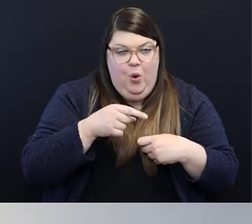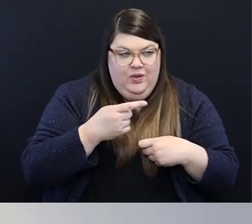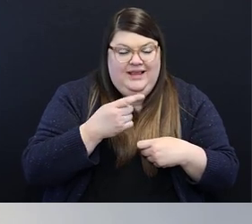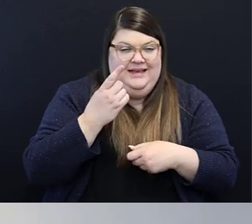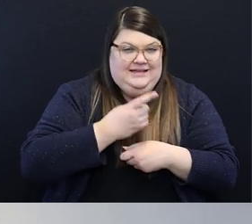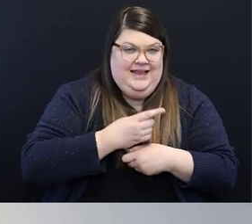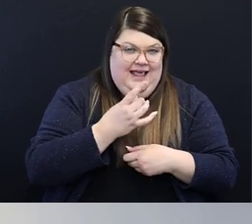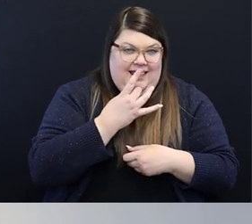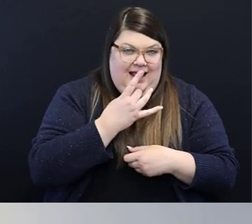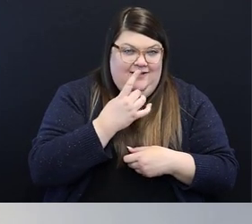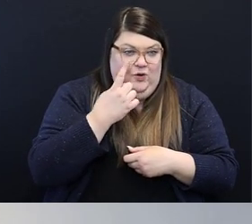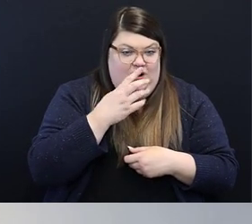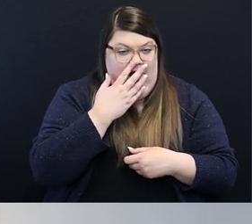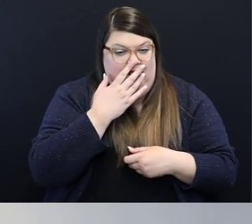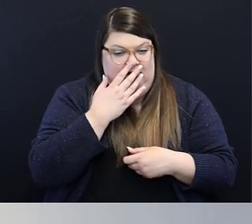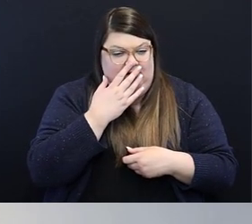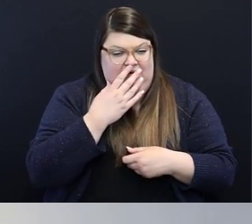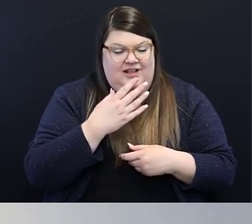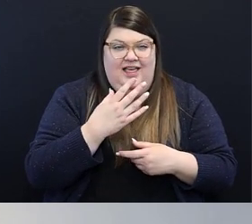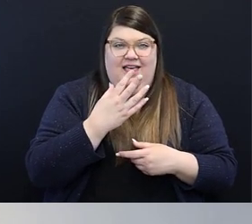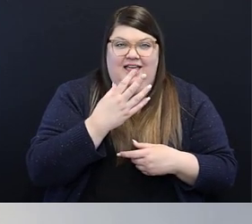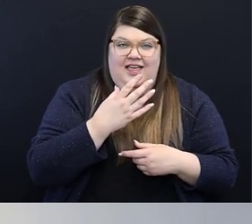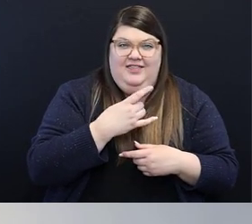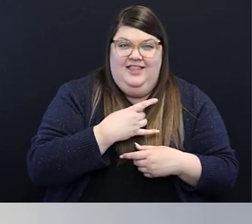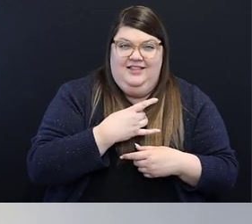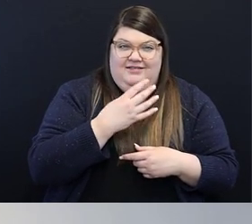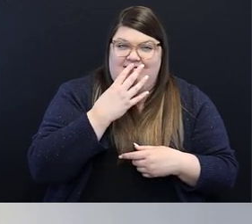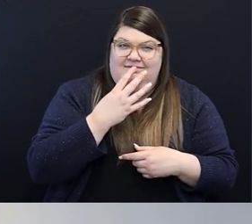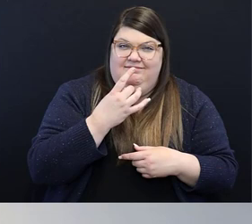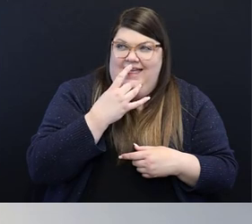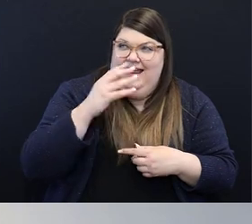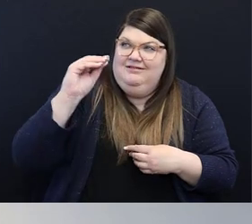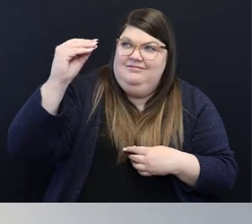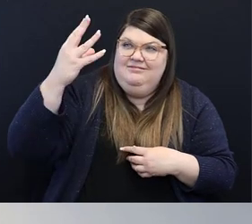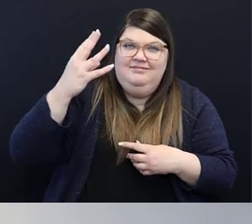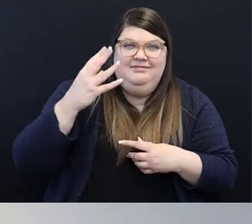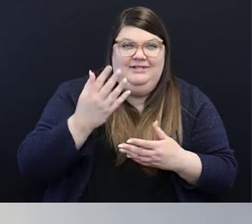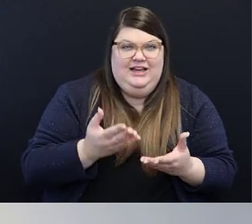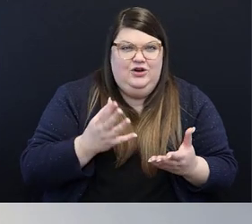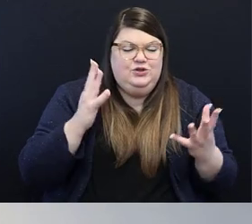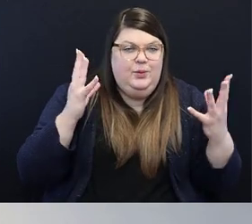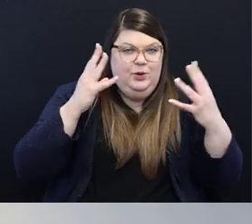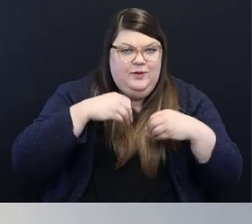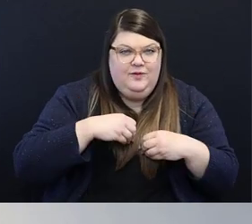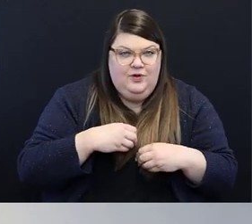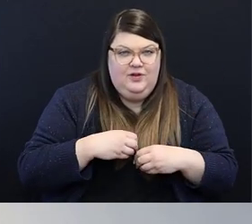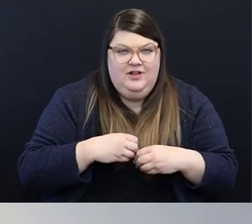color, and it's just what I like. I mean, the light here is so beautiful, and I feel